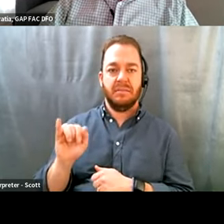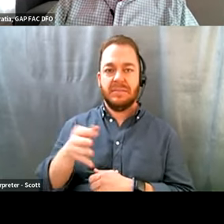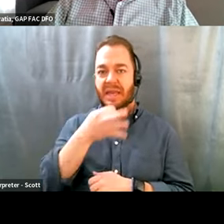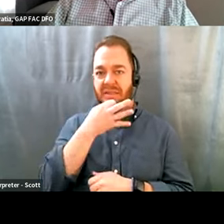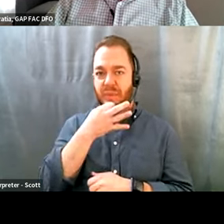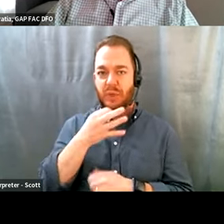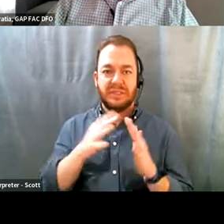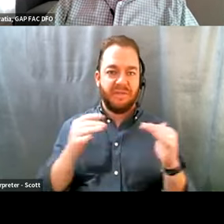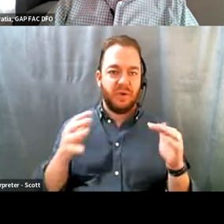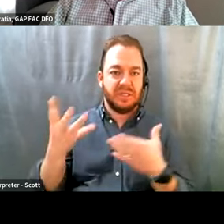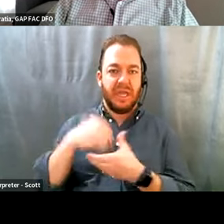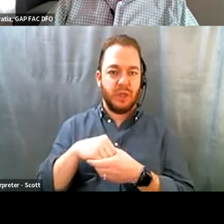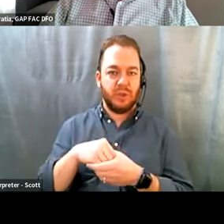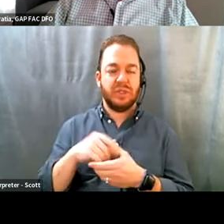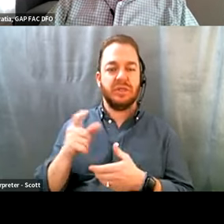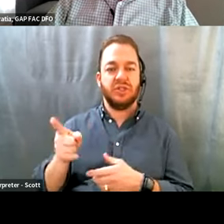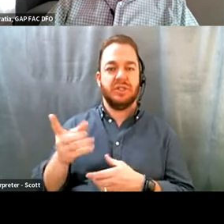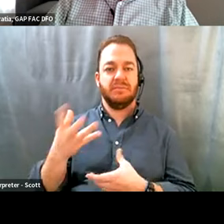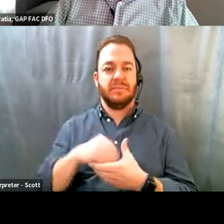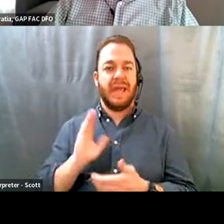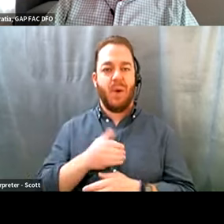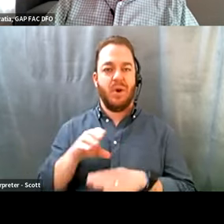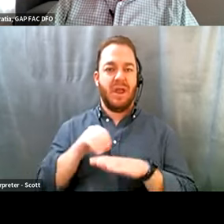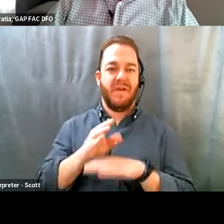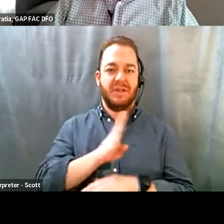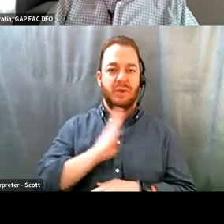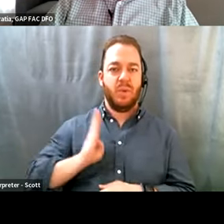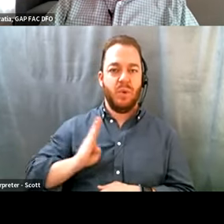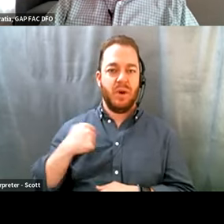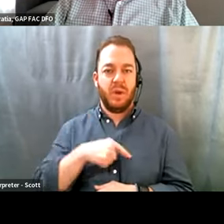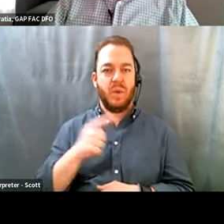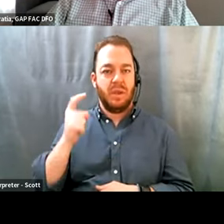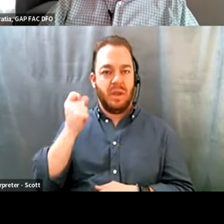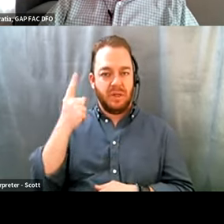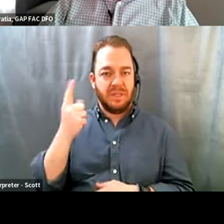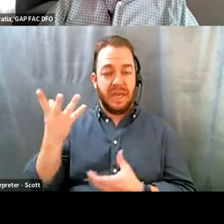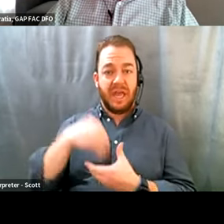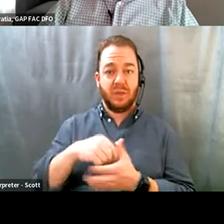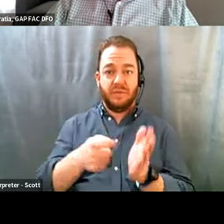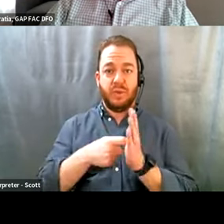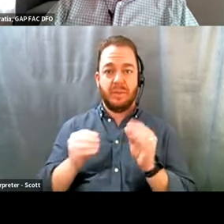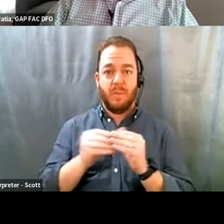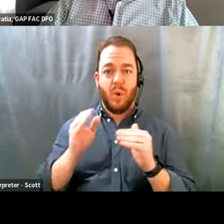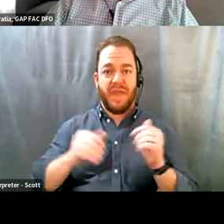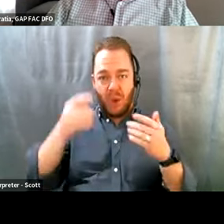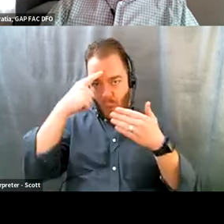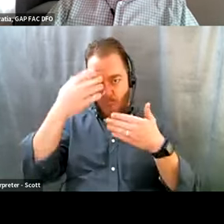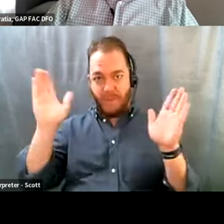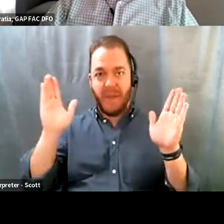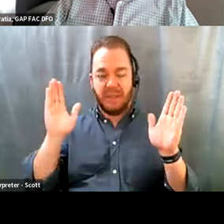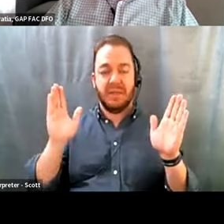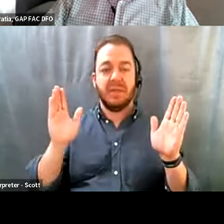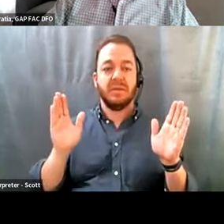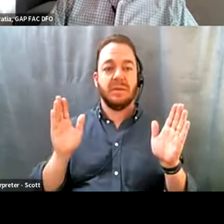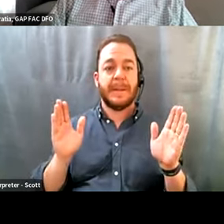expert. She's a member of our advisory board. And we grew to understand that inclusiveness requires more than just being open-minded.